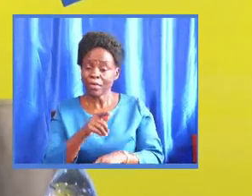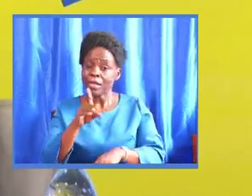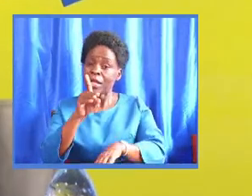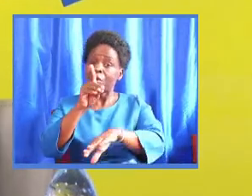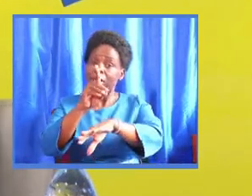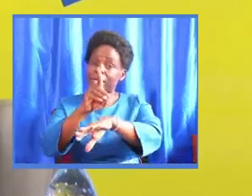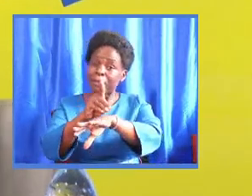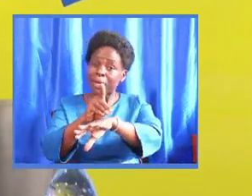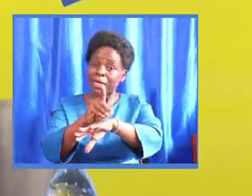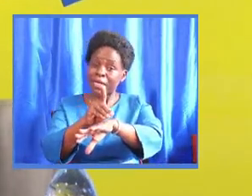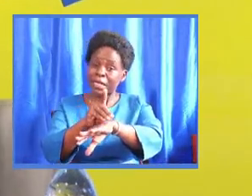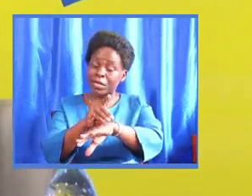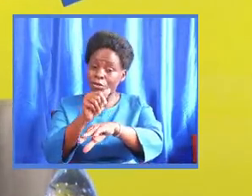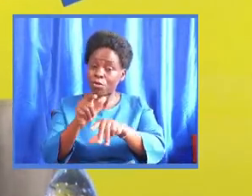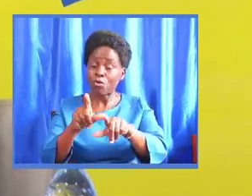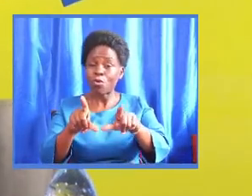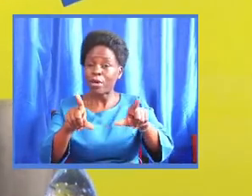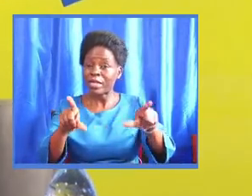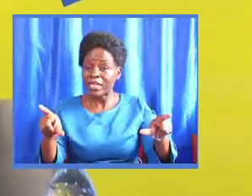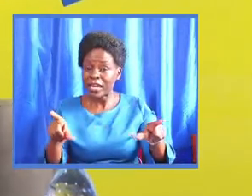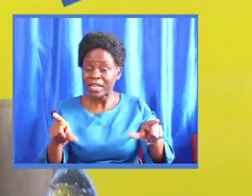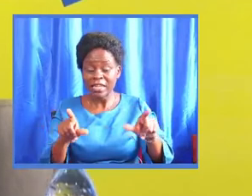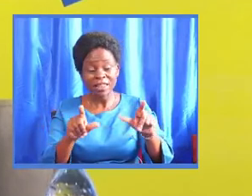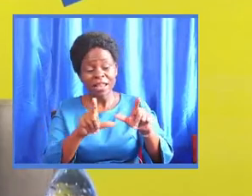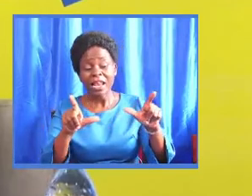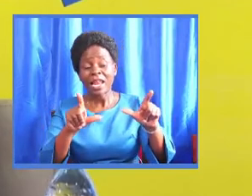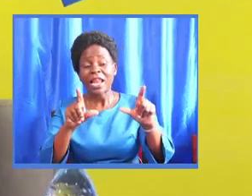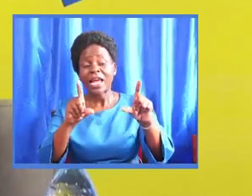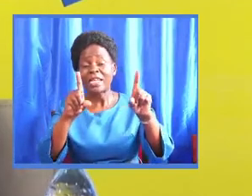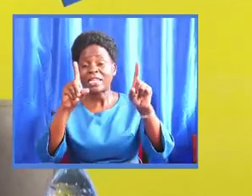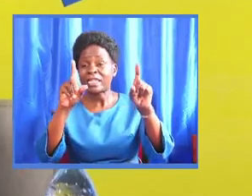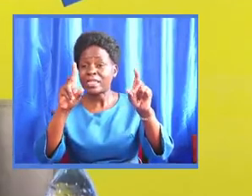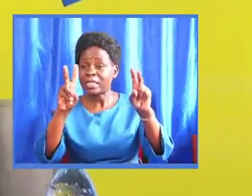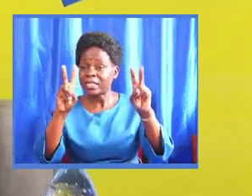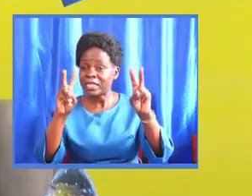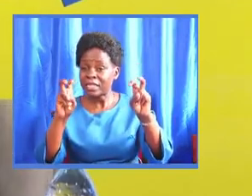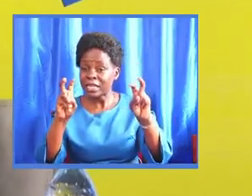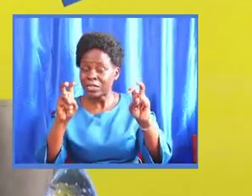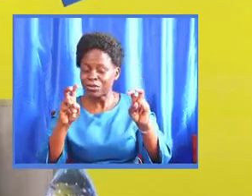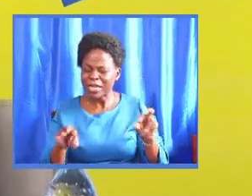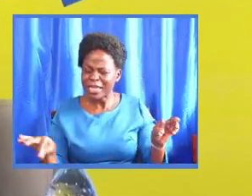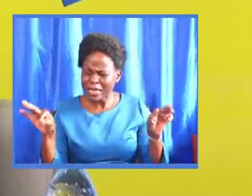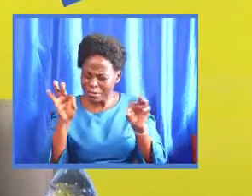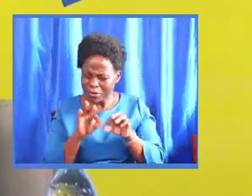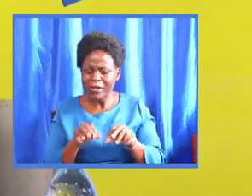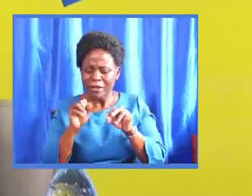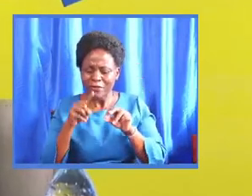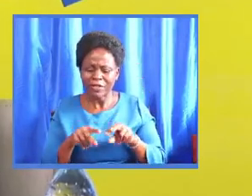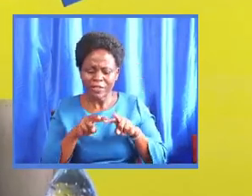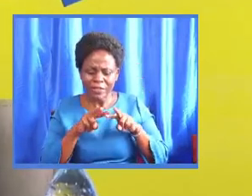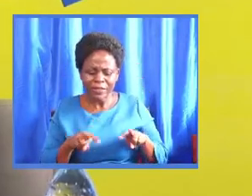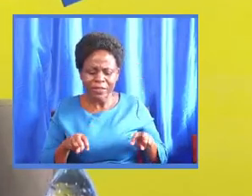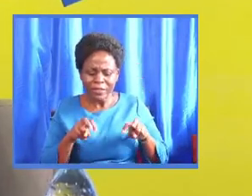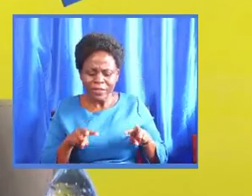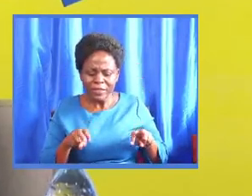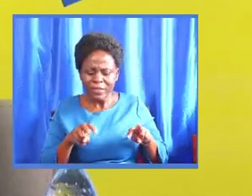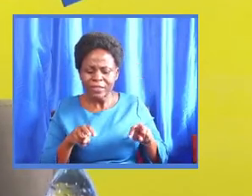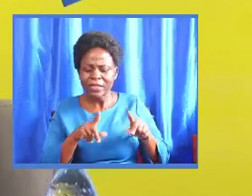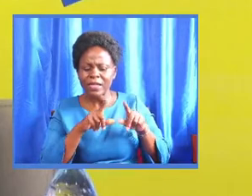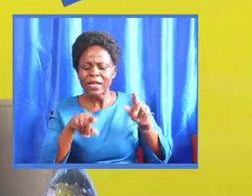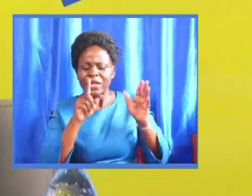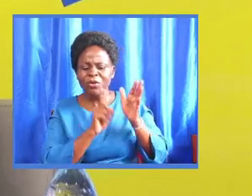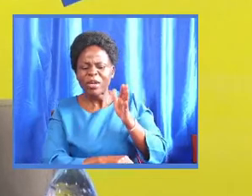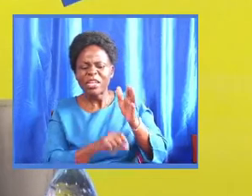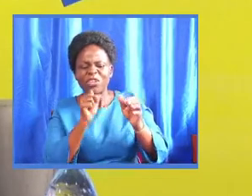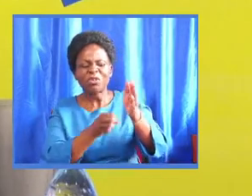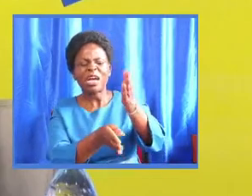on which tenure you're holding as title, you need to make sure that you do your due diligence to ascertain what exactly you can build on